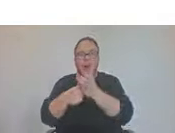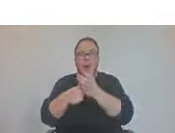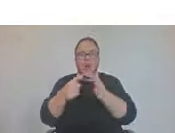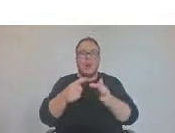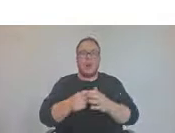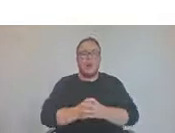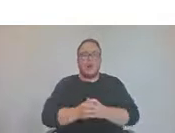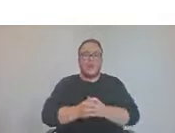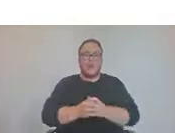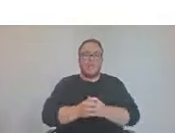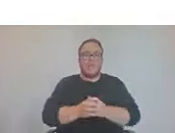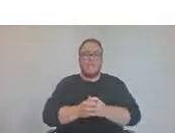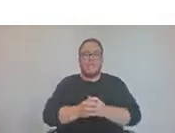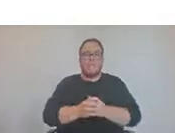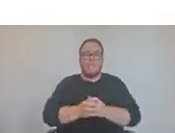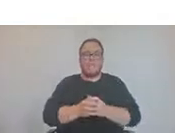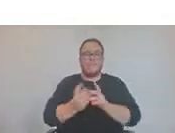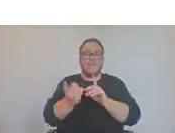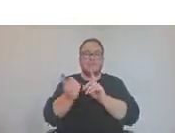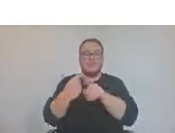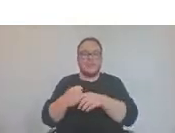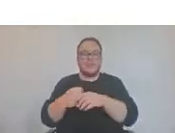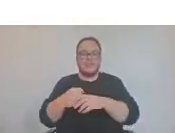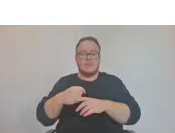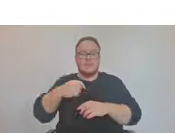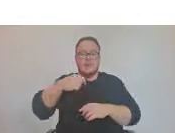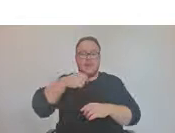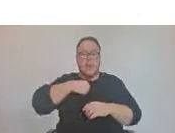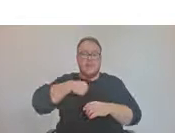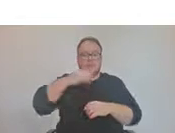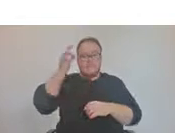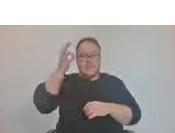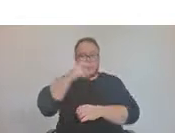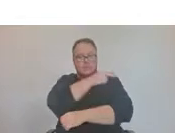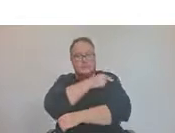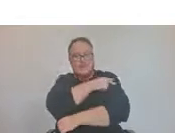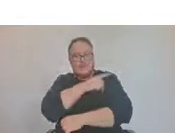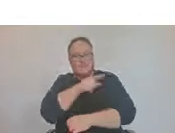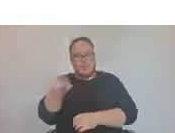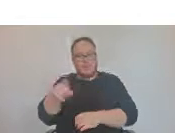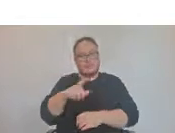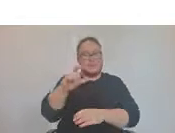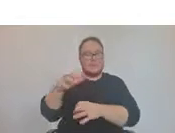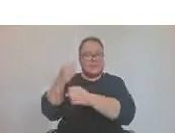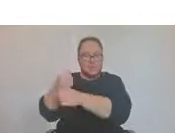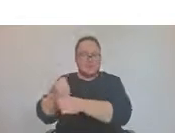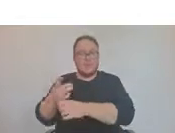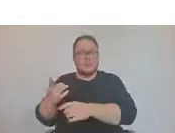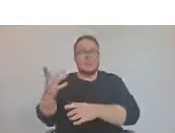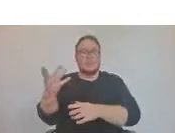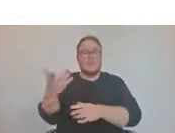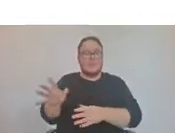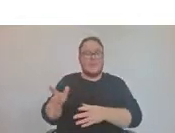system response. I am the accountable emergency officer for the CCGs, and we've very much coordinated across the system